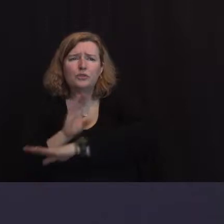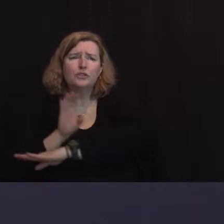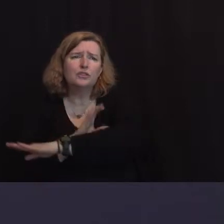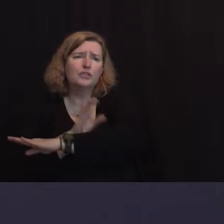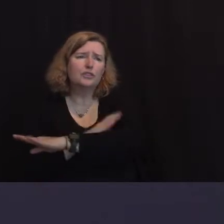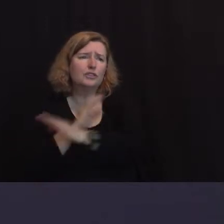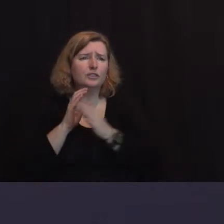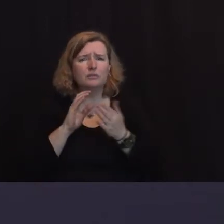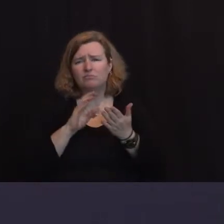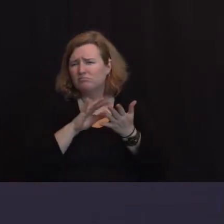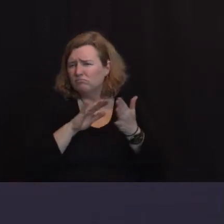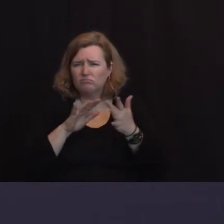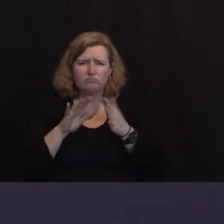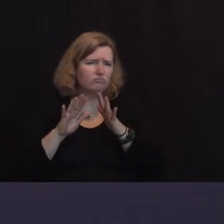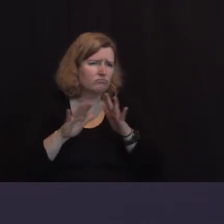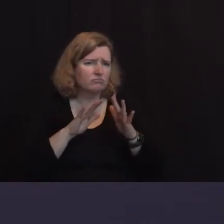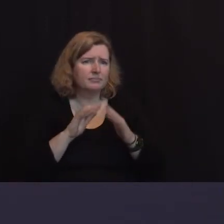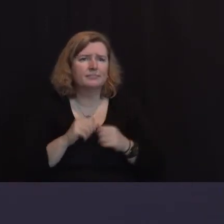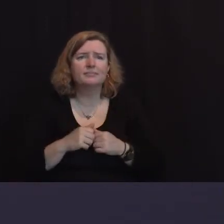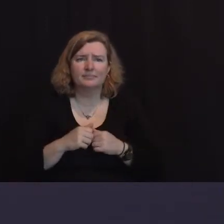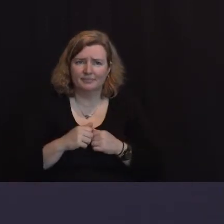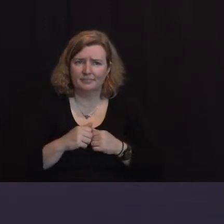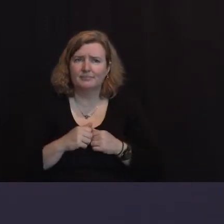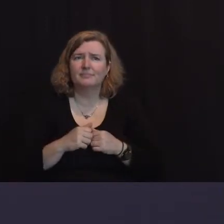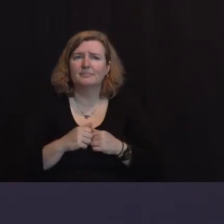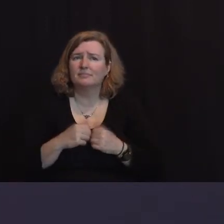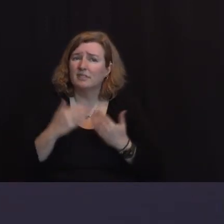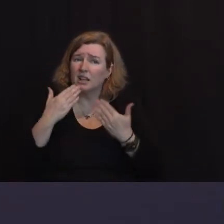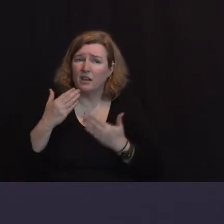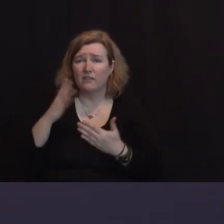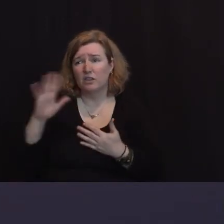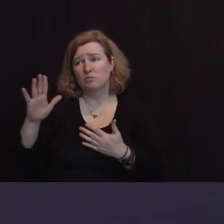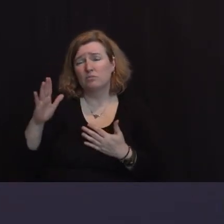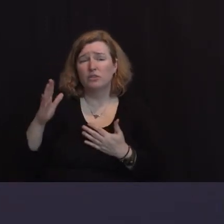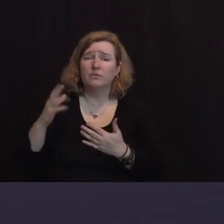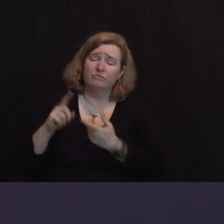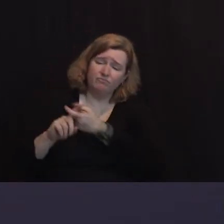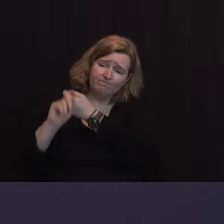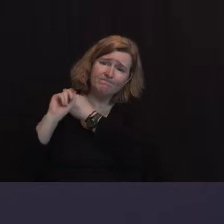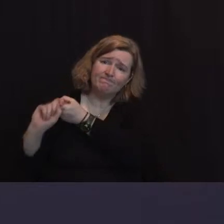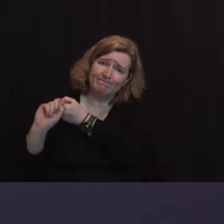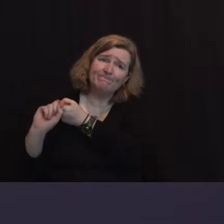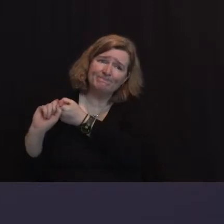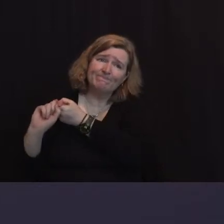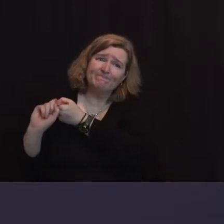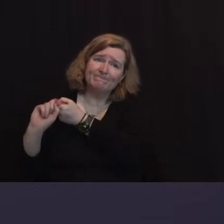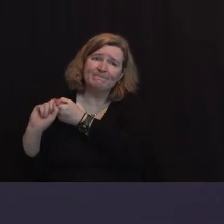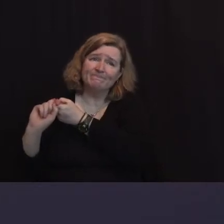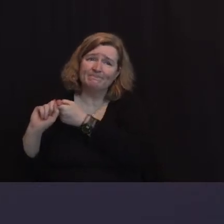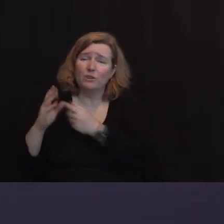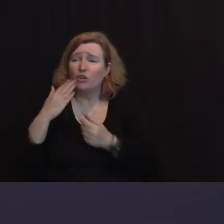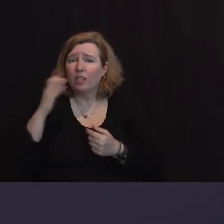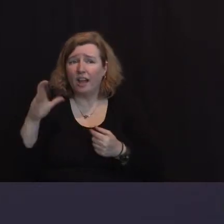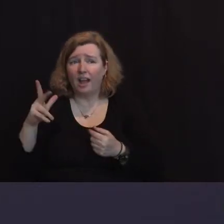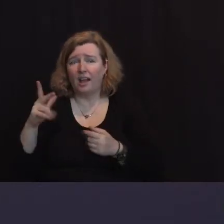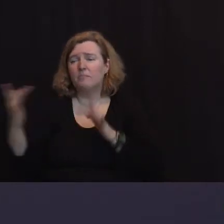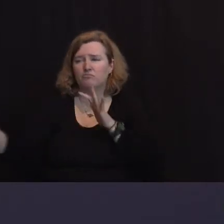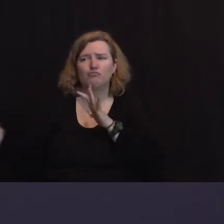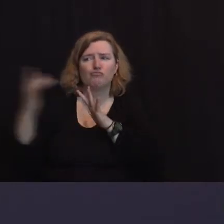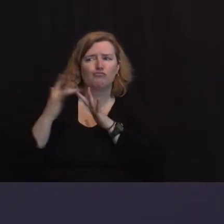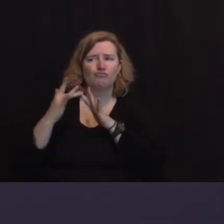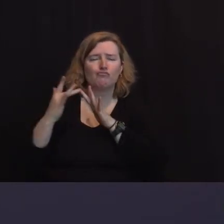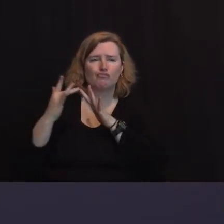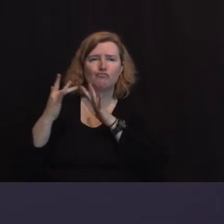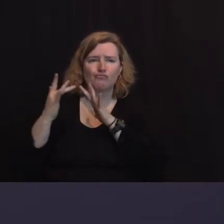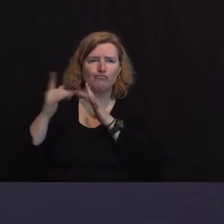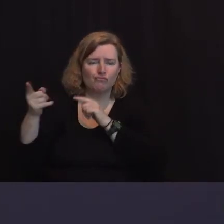our friendship. So best of luck to you, Director, and I'm sure we'll be in touch. God bless. Thanks, Gov. Well said. Amen to all. Paul